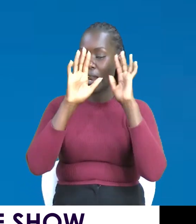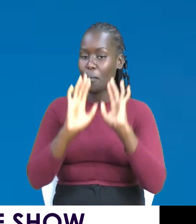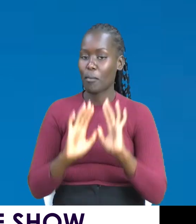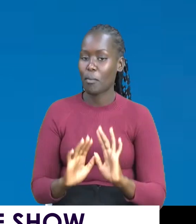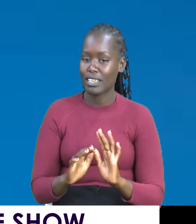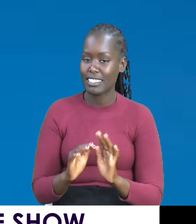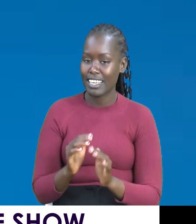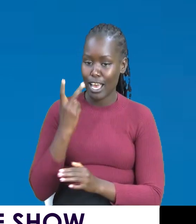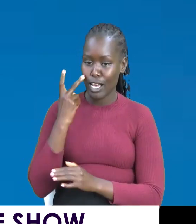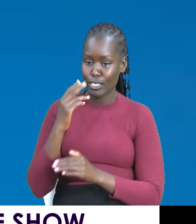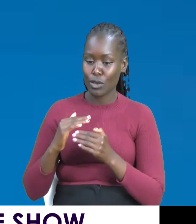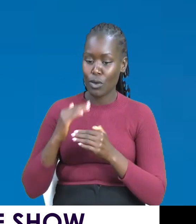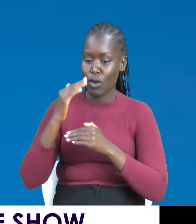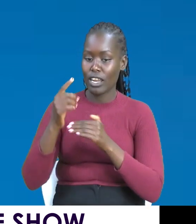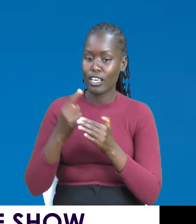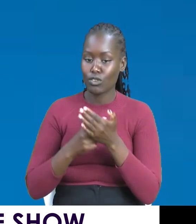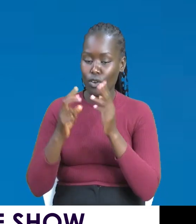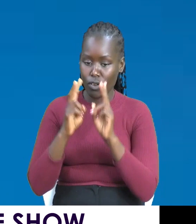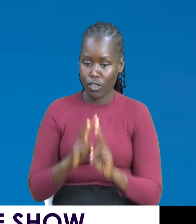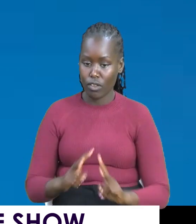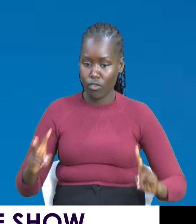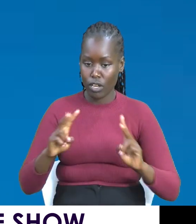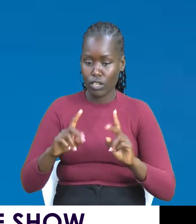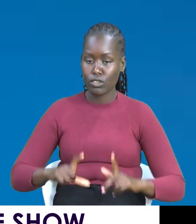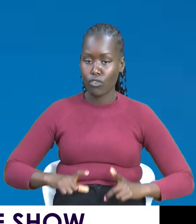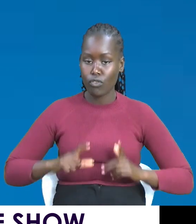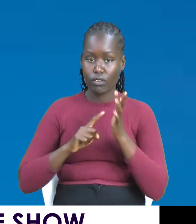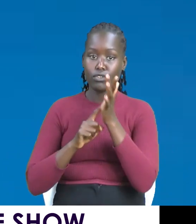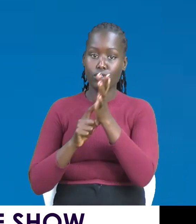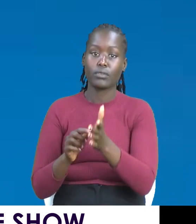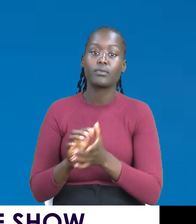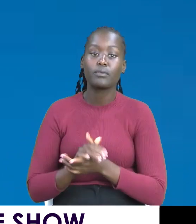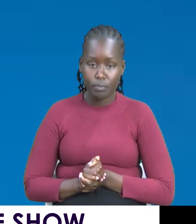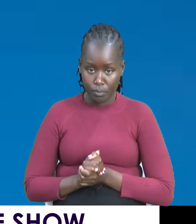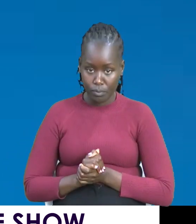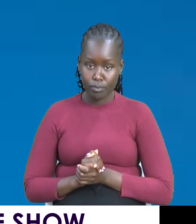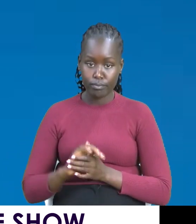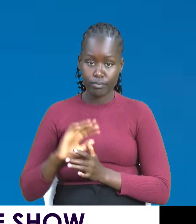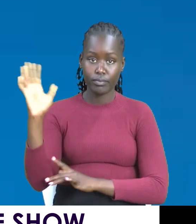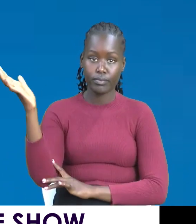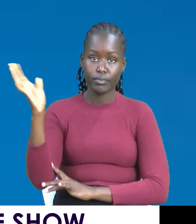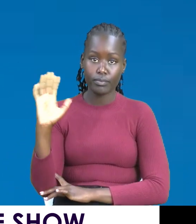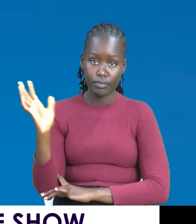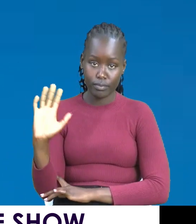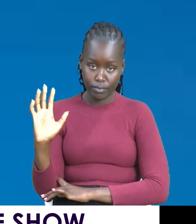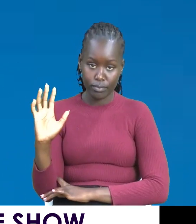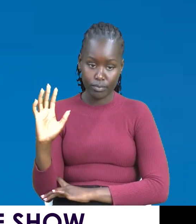See you next week on the Treasures of Life show. Bye.